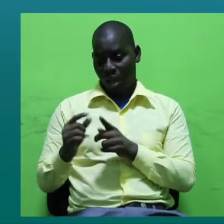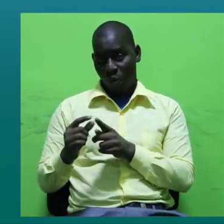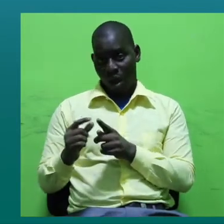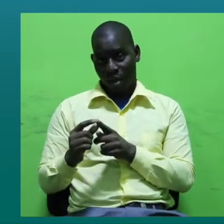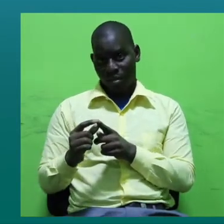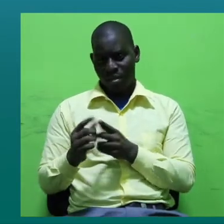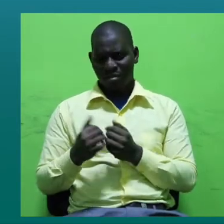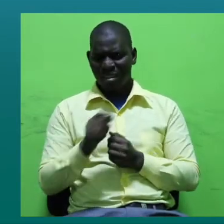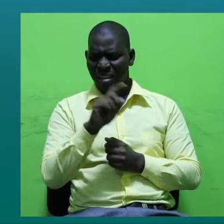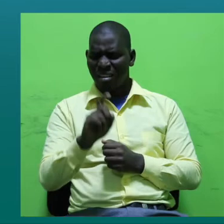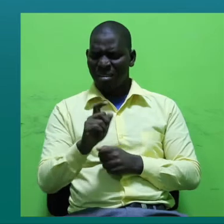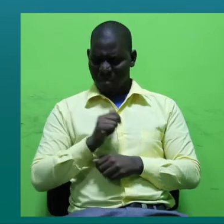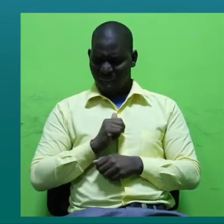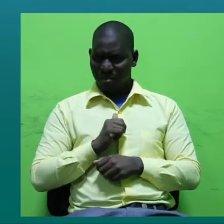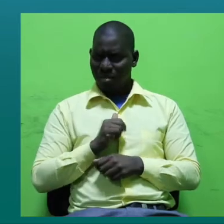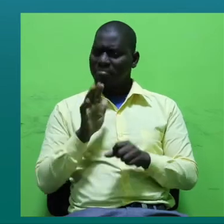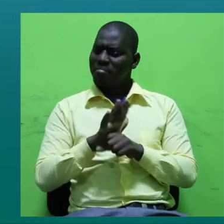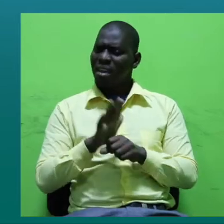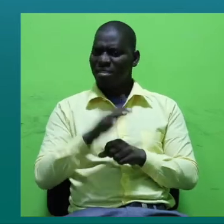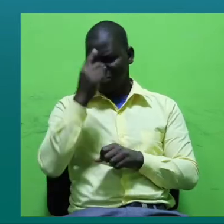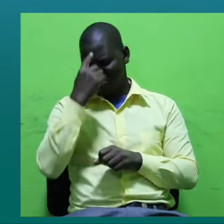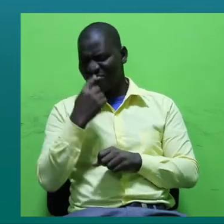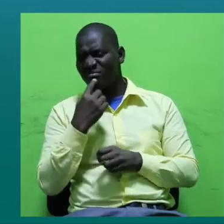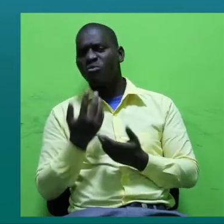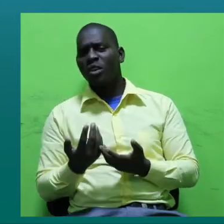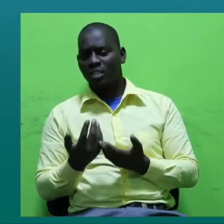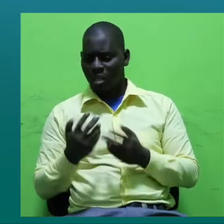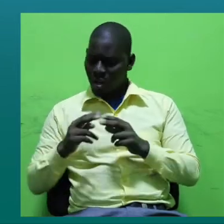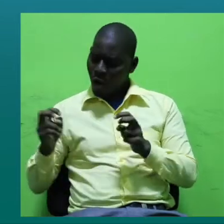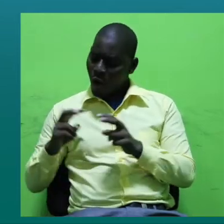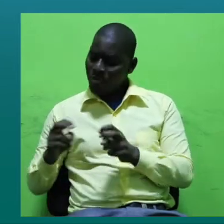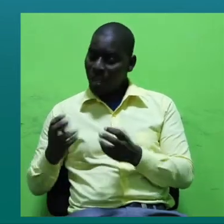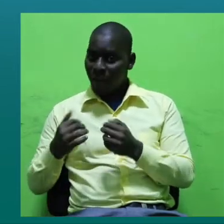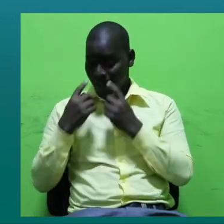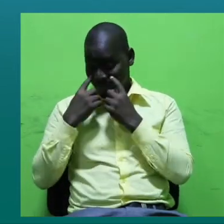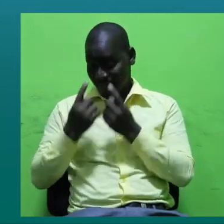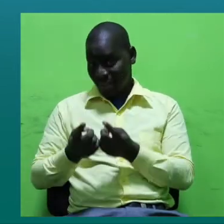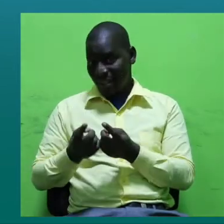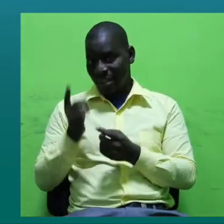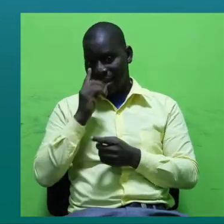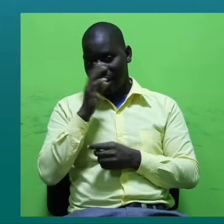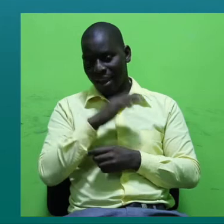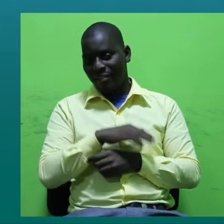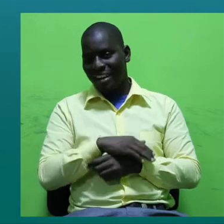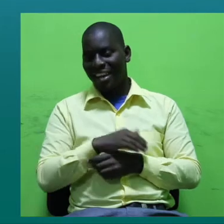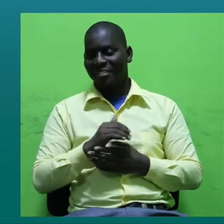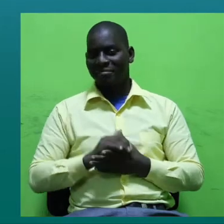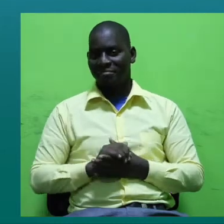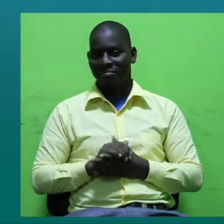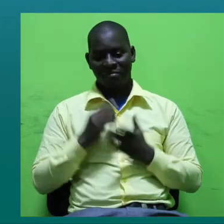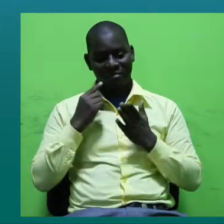world. We ask ourselves many questions from the things we observe and see in our everyday